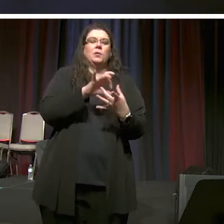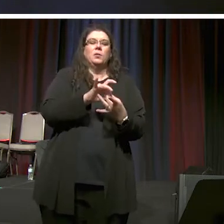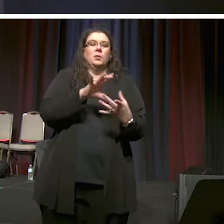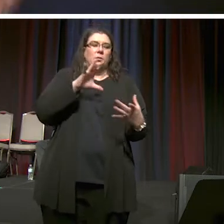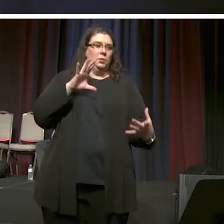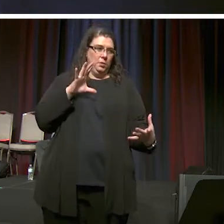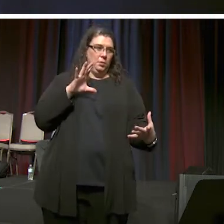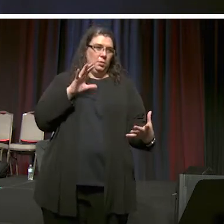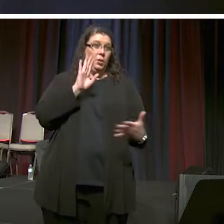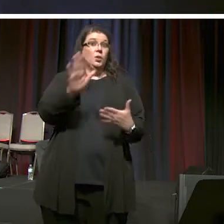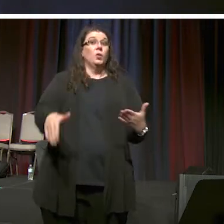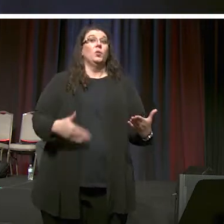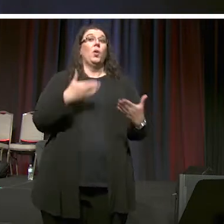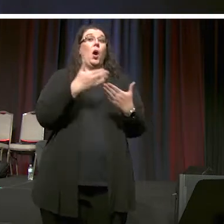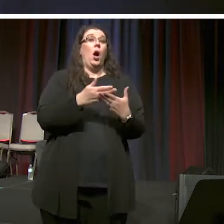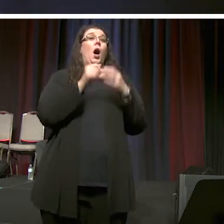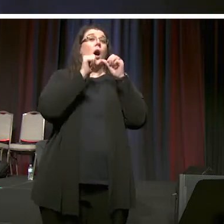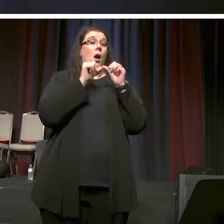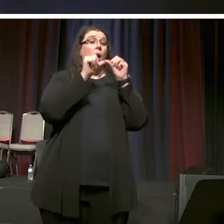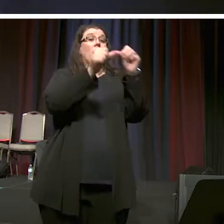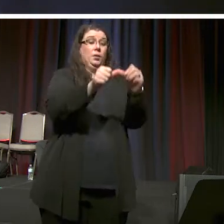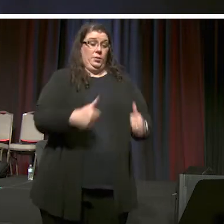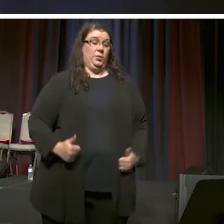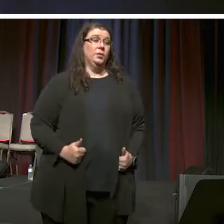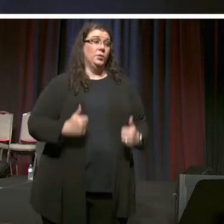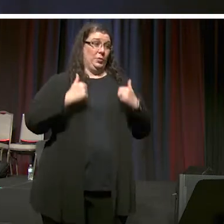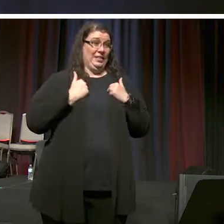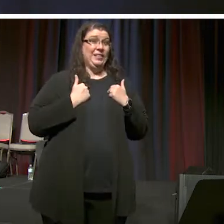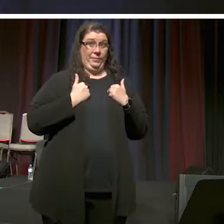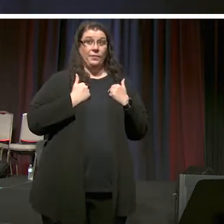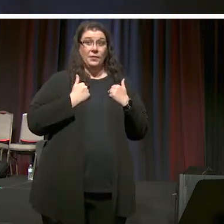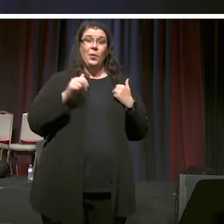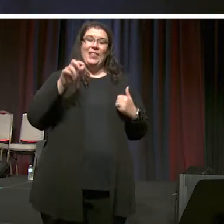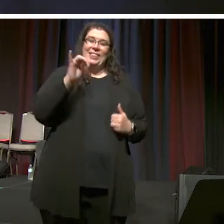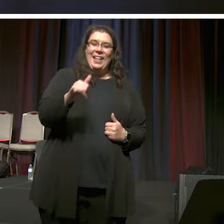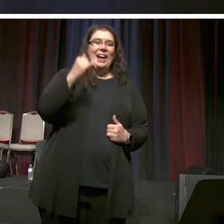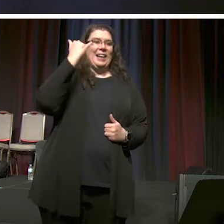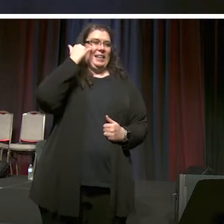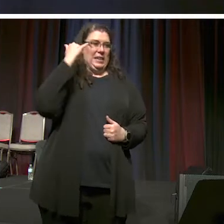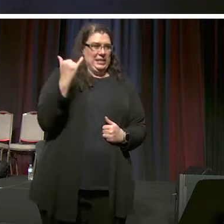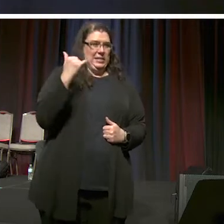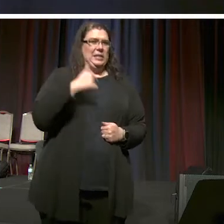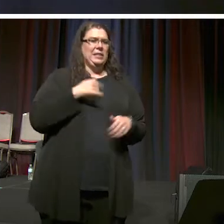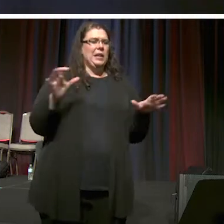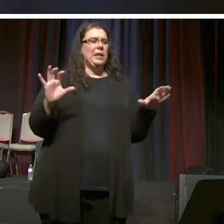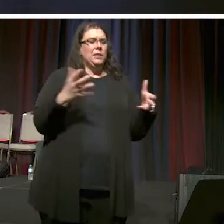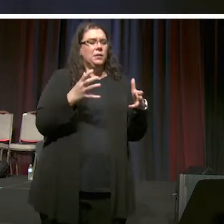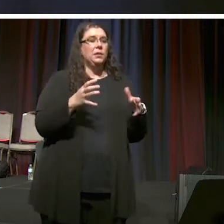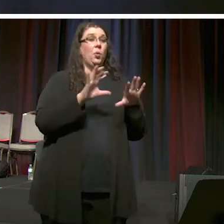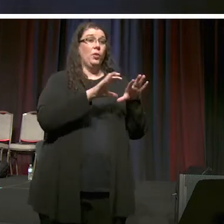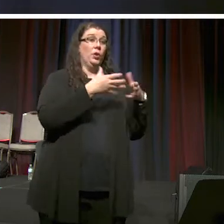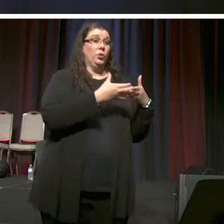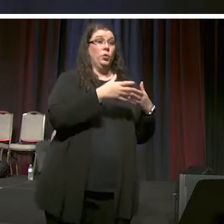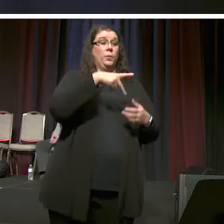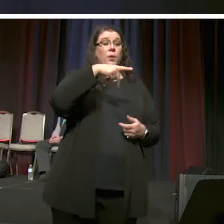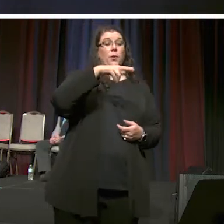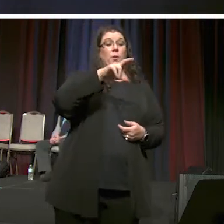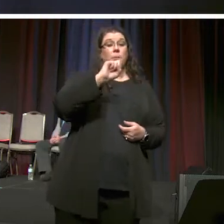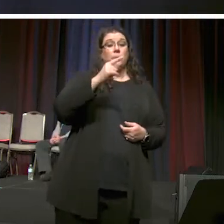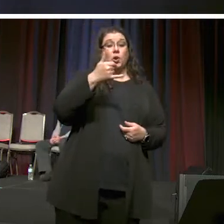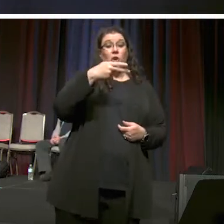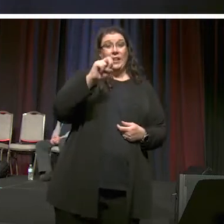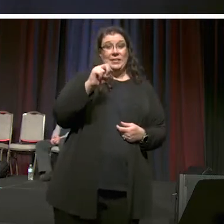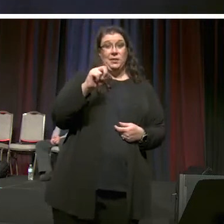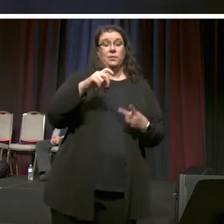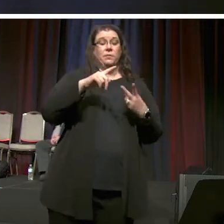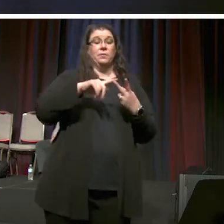so all might live. So it was with that kind of idea that I gathered with a group of progressives, centrists — I consider myself a